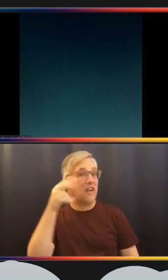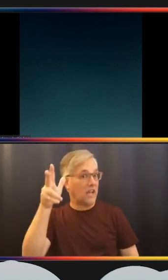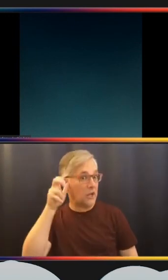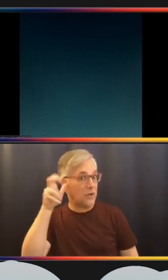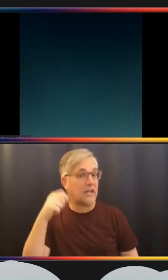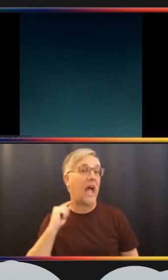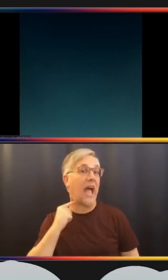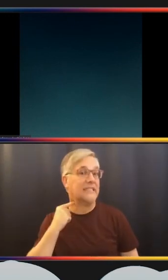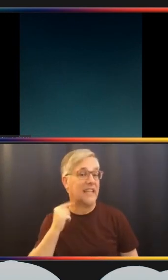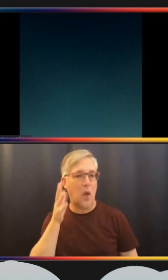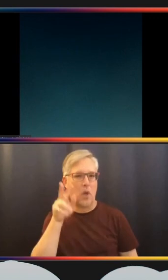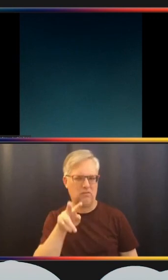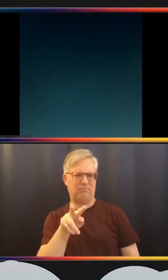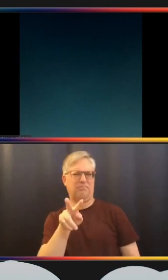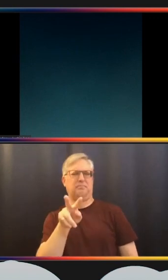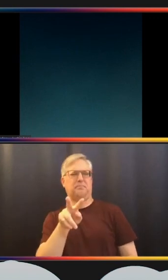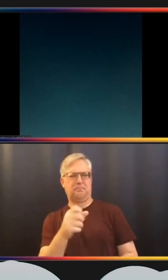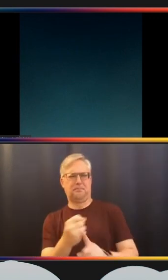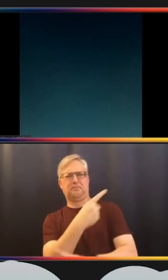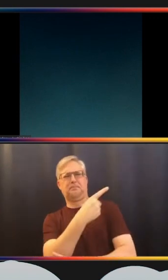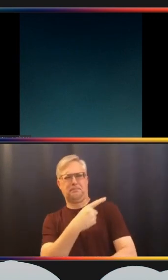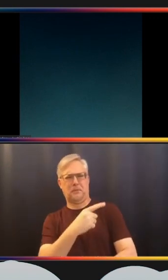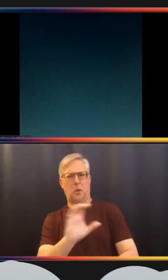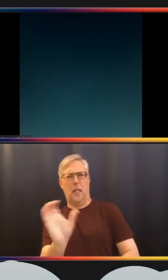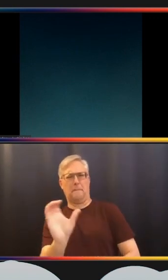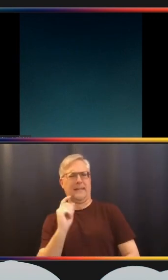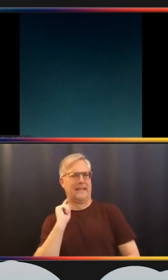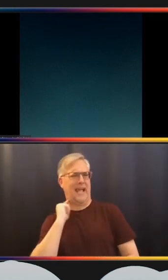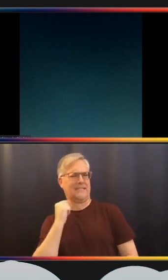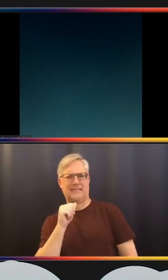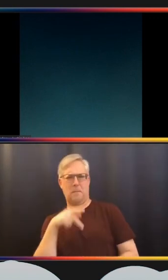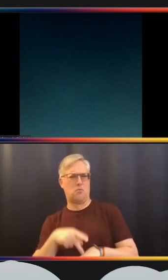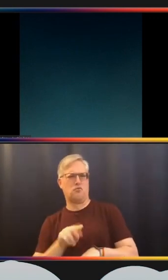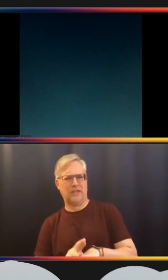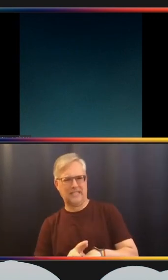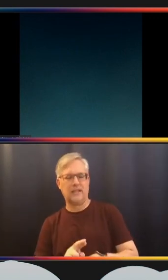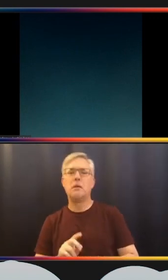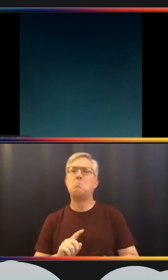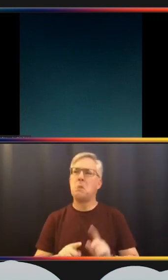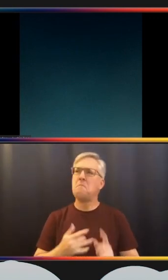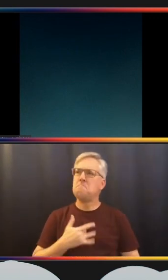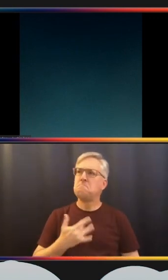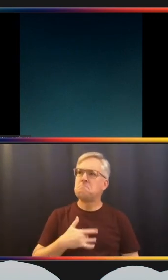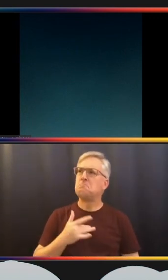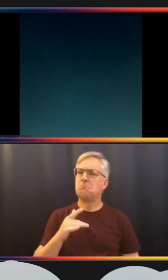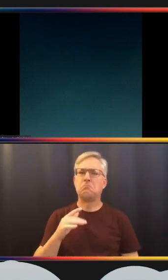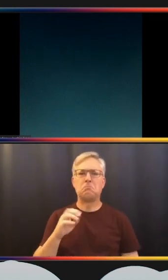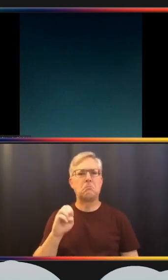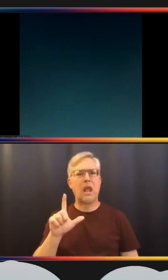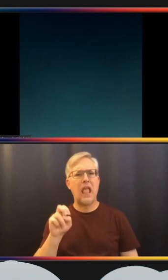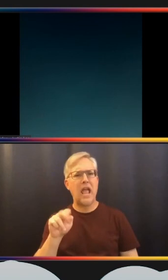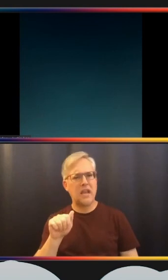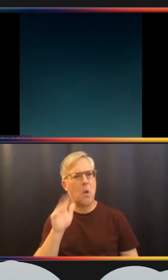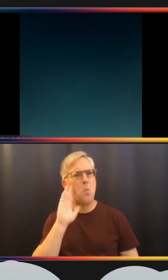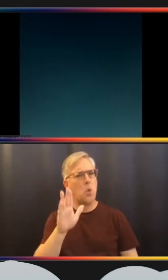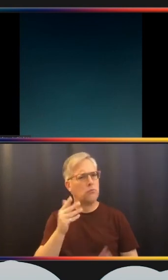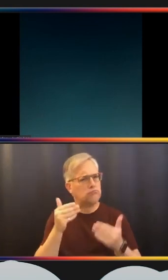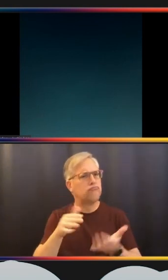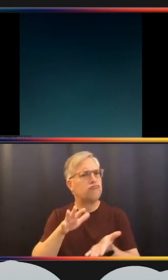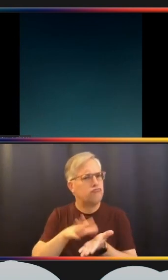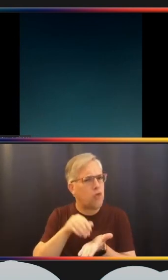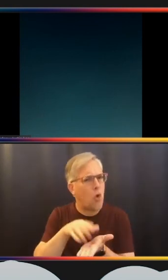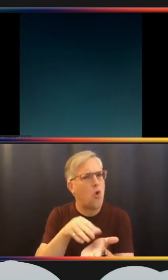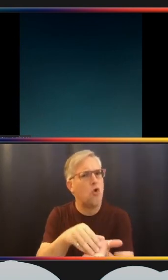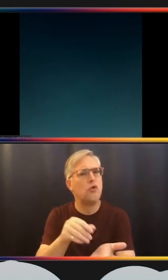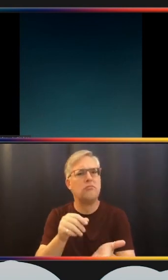world. But I do think that she would be learning more actively. I don't know. Again, I'm not